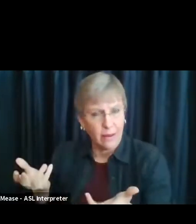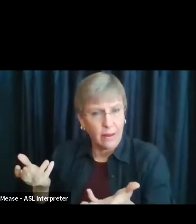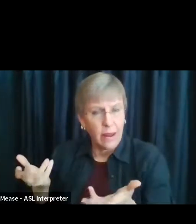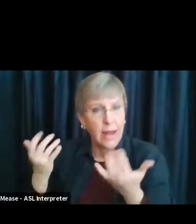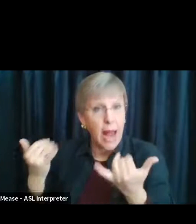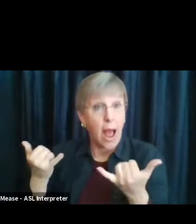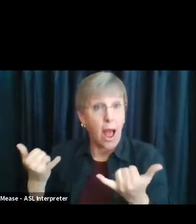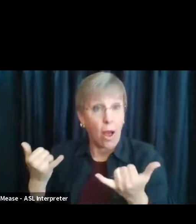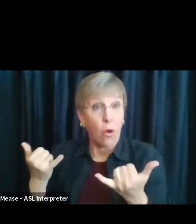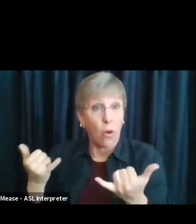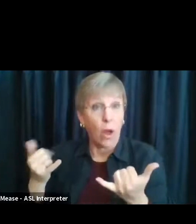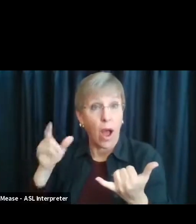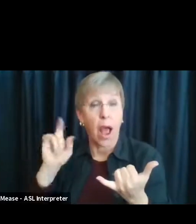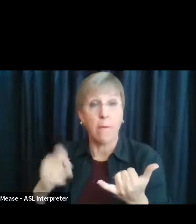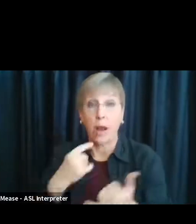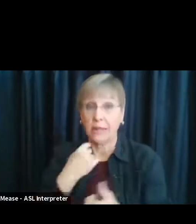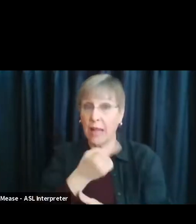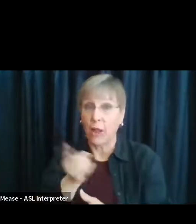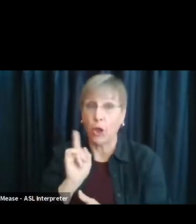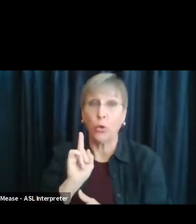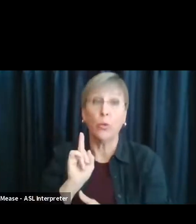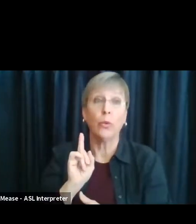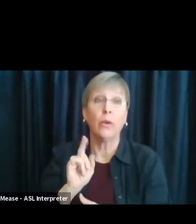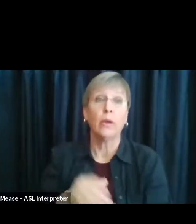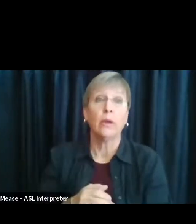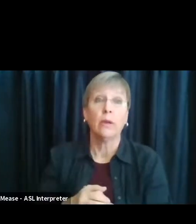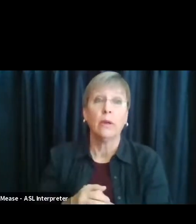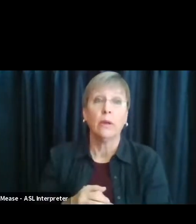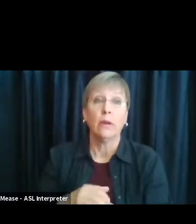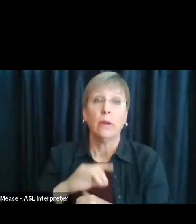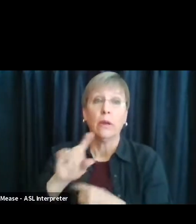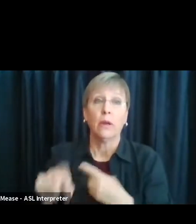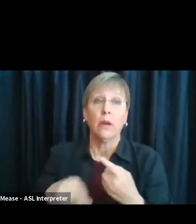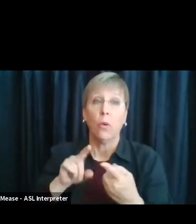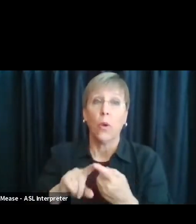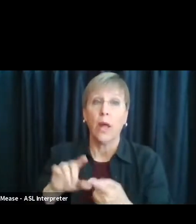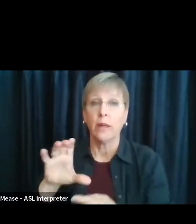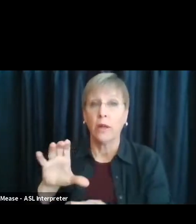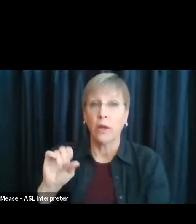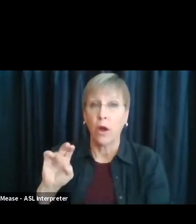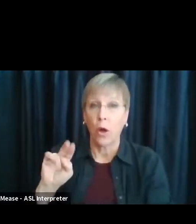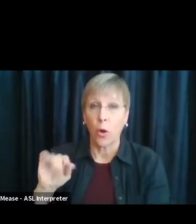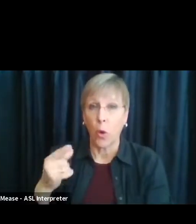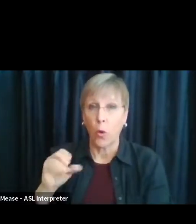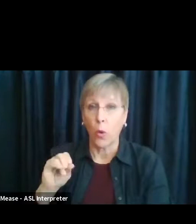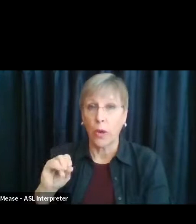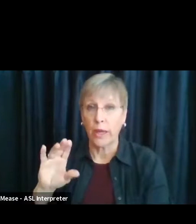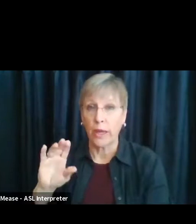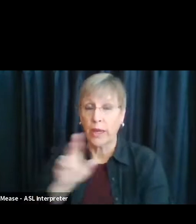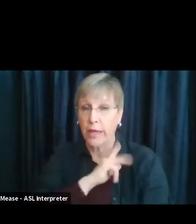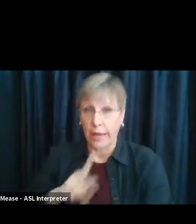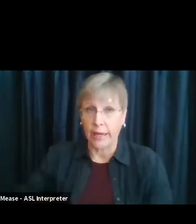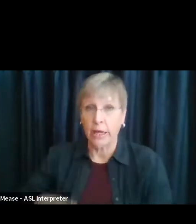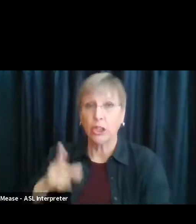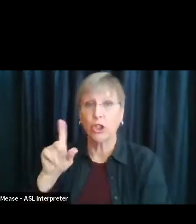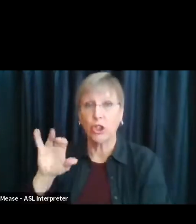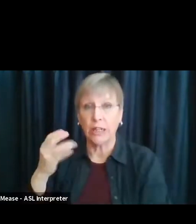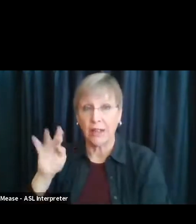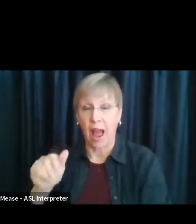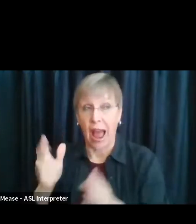this time, I must tell you that when Congo-Kinshasa asked for some objects back to Belgium